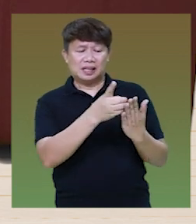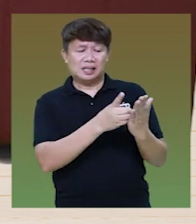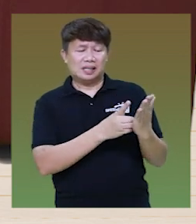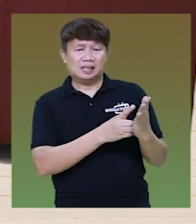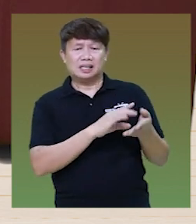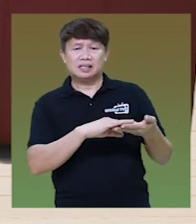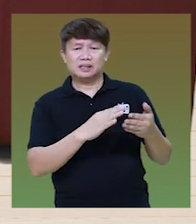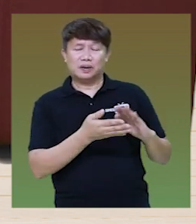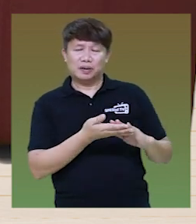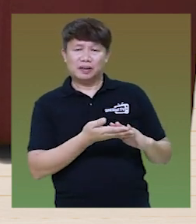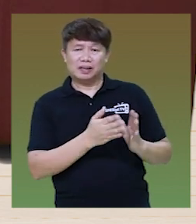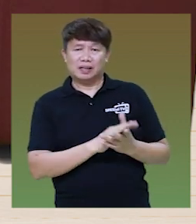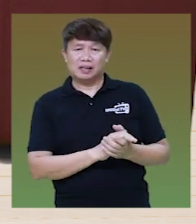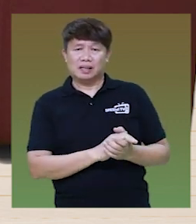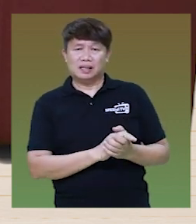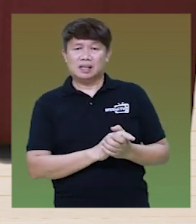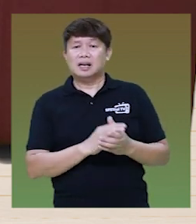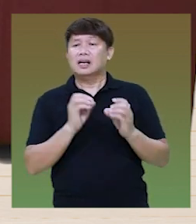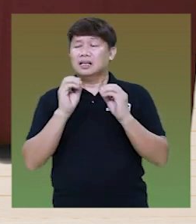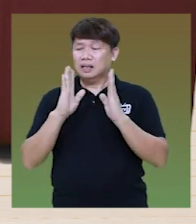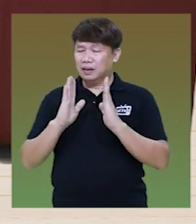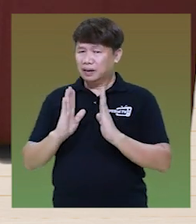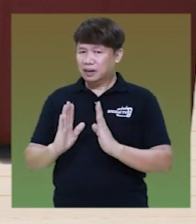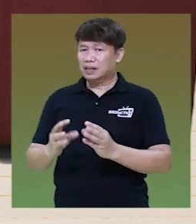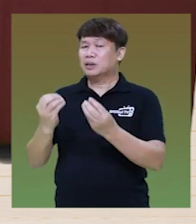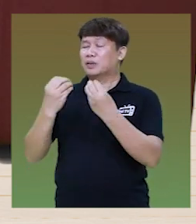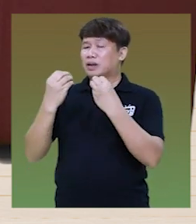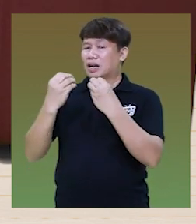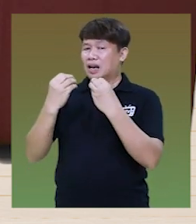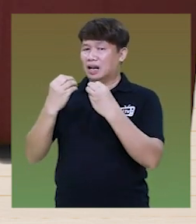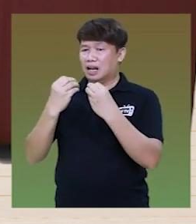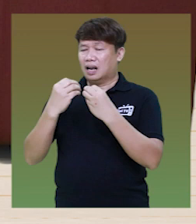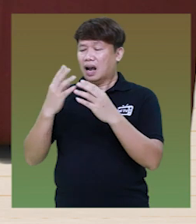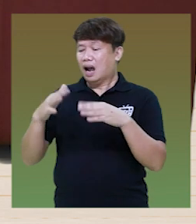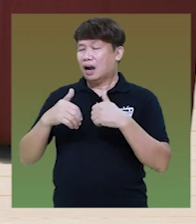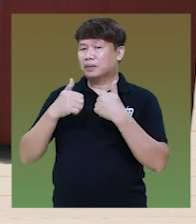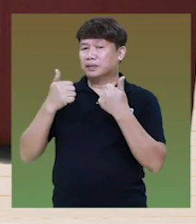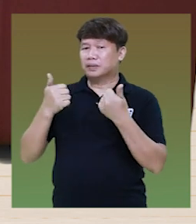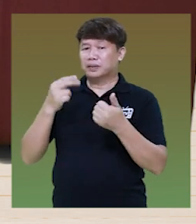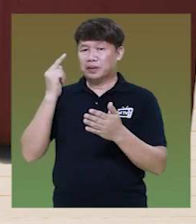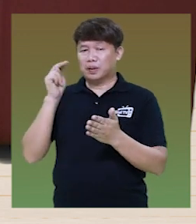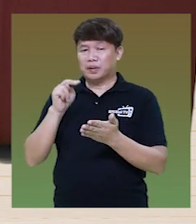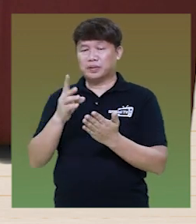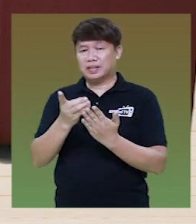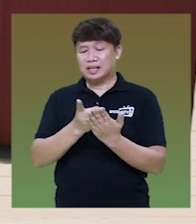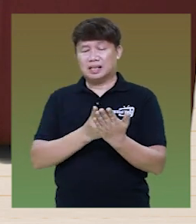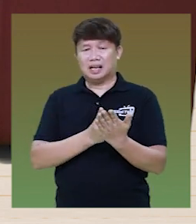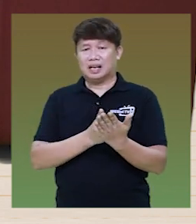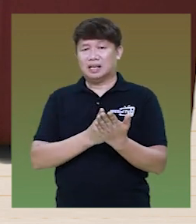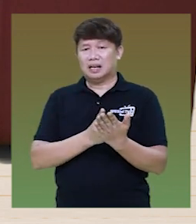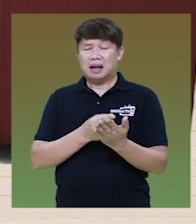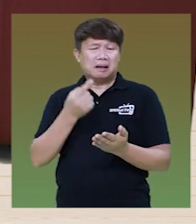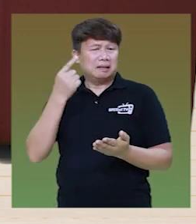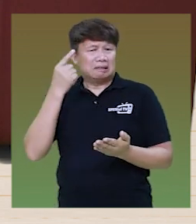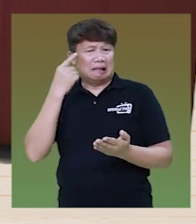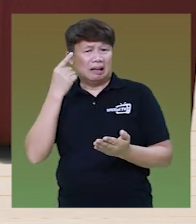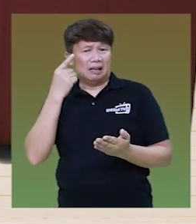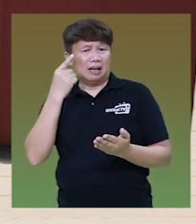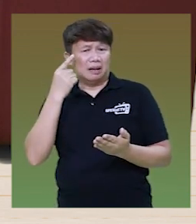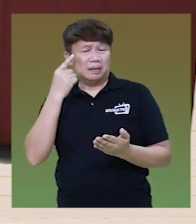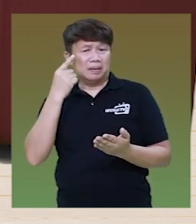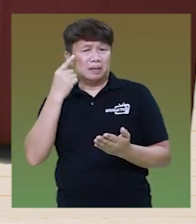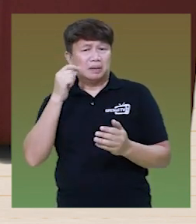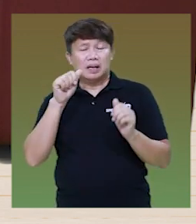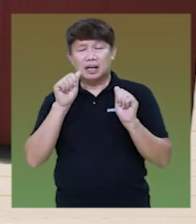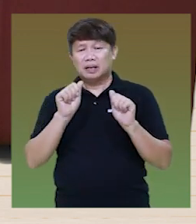story? Teacher already taught me on how to note details, but I think I would be able to do